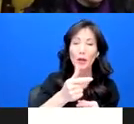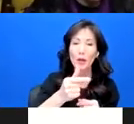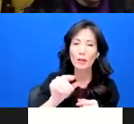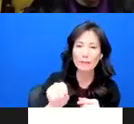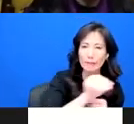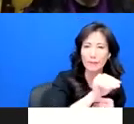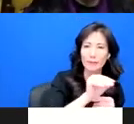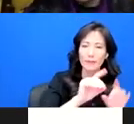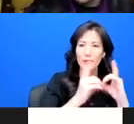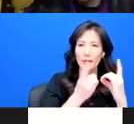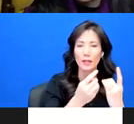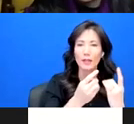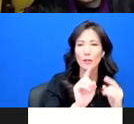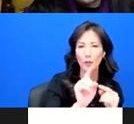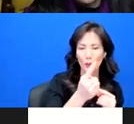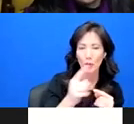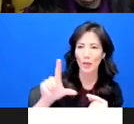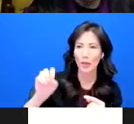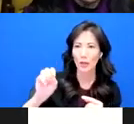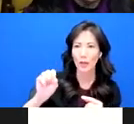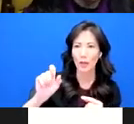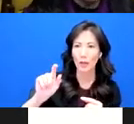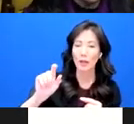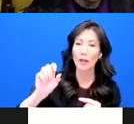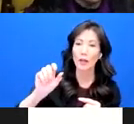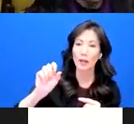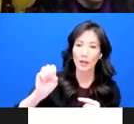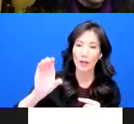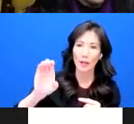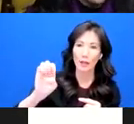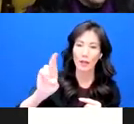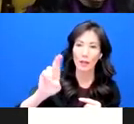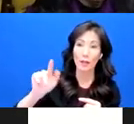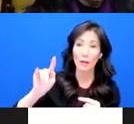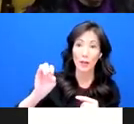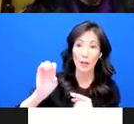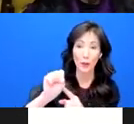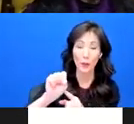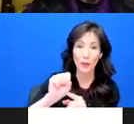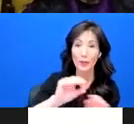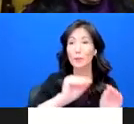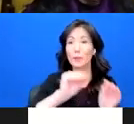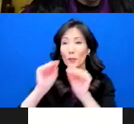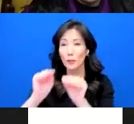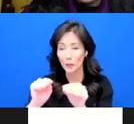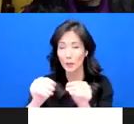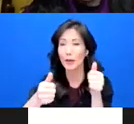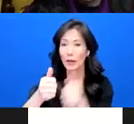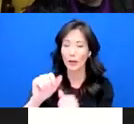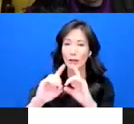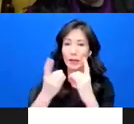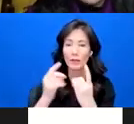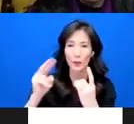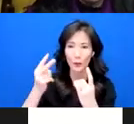moves all of Los Cerritos into District 2, so making those neighborhoods whole. It also moves California Heights